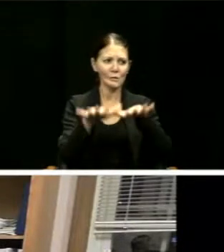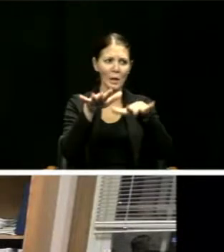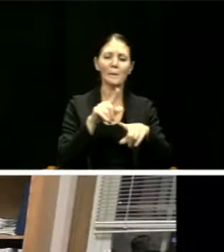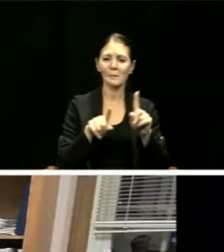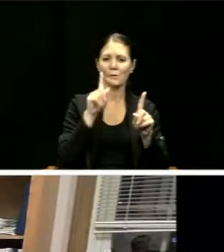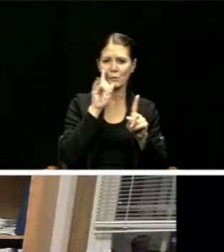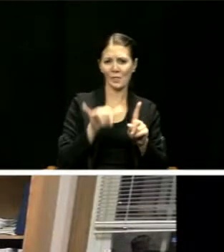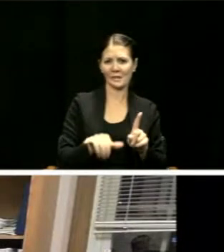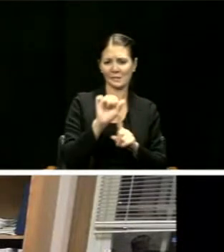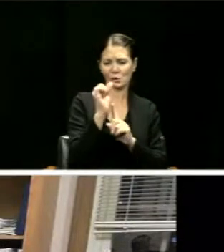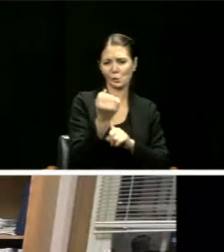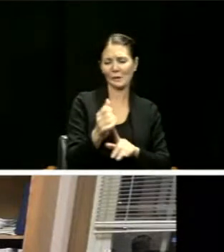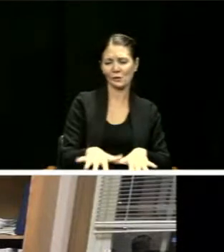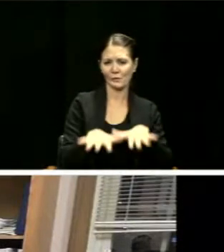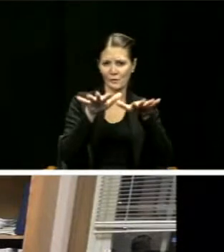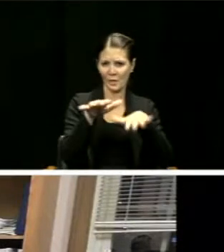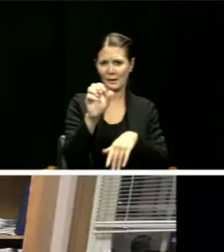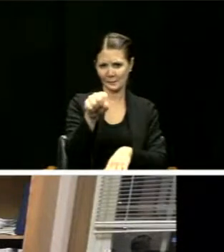flooding.